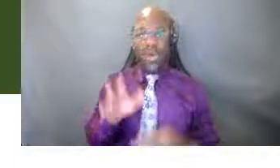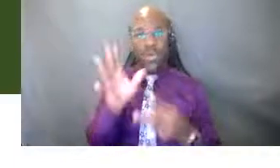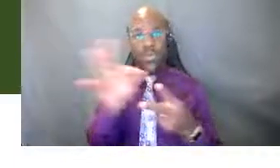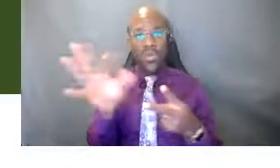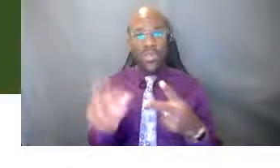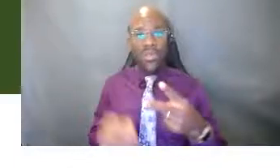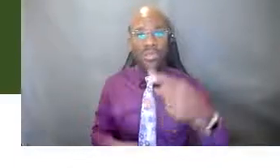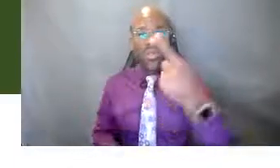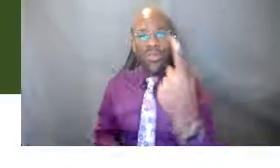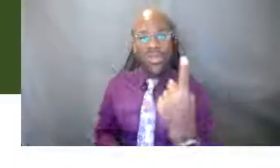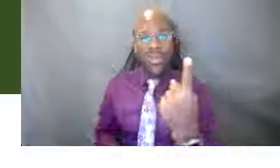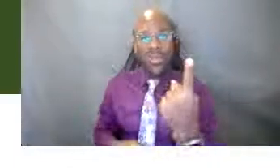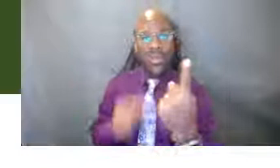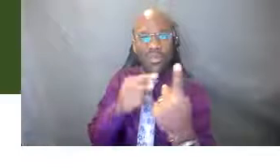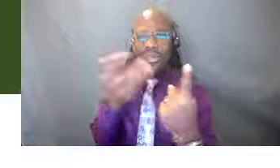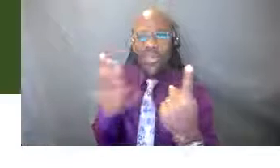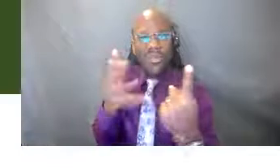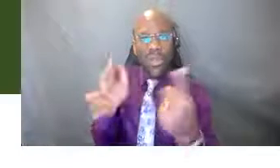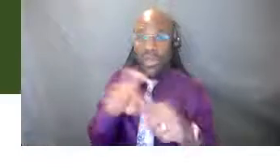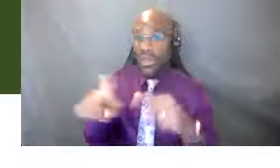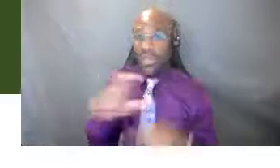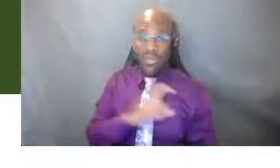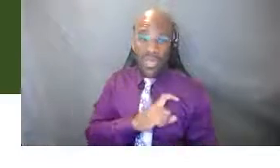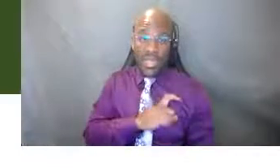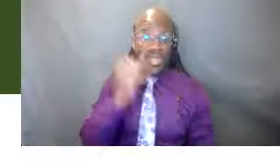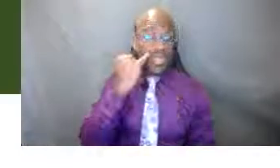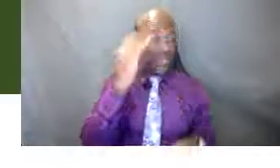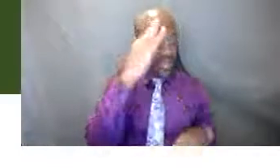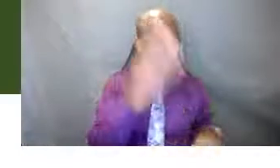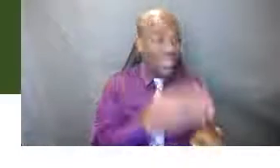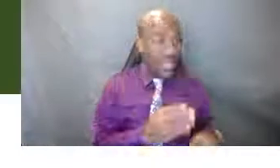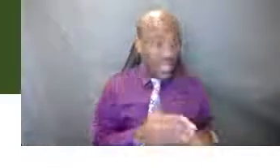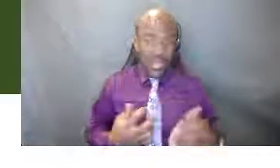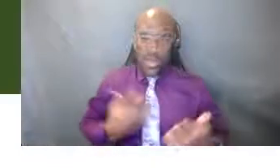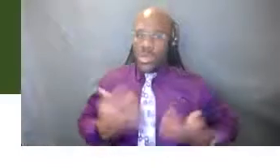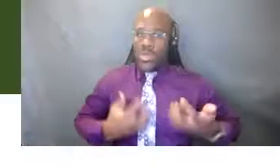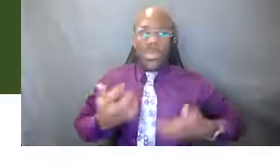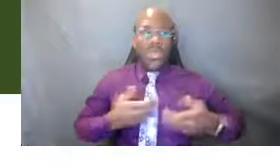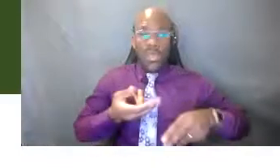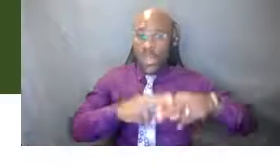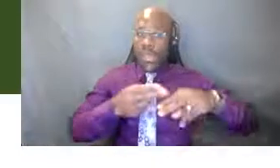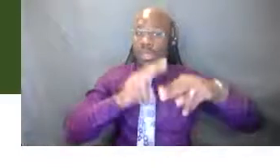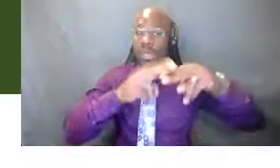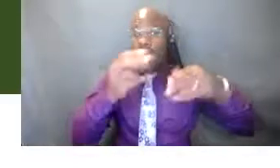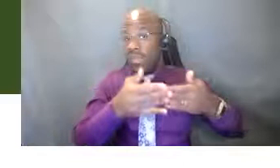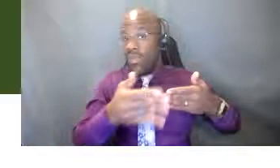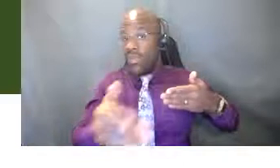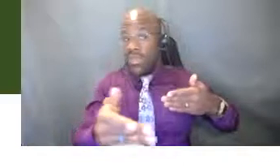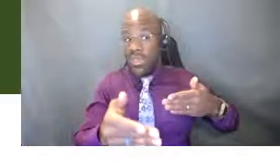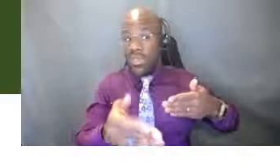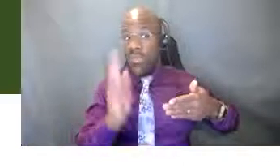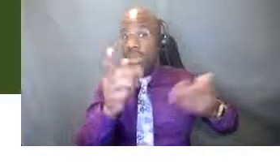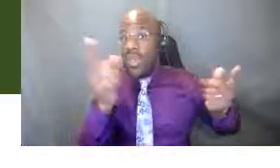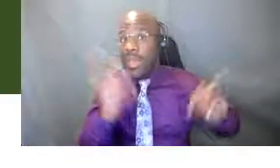behavior gets too far at some point, there's no telling what might happen